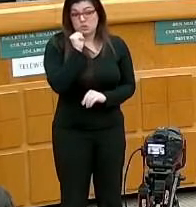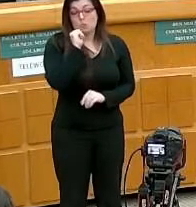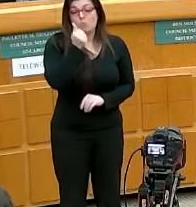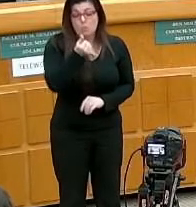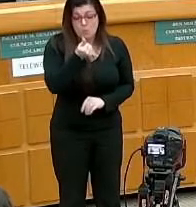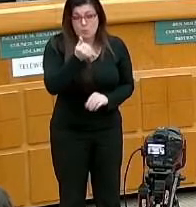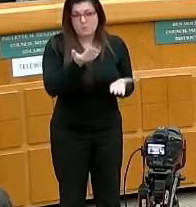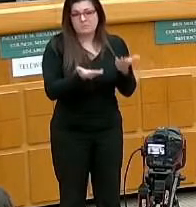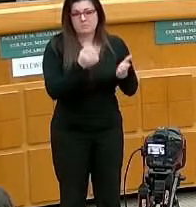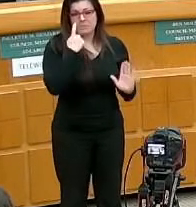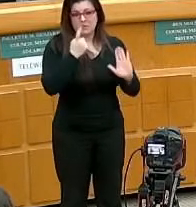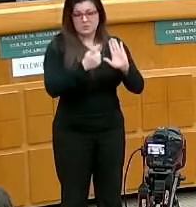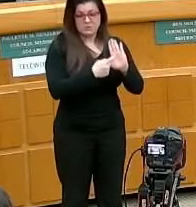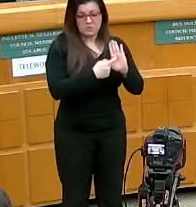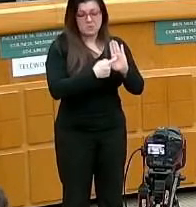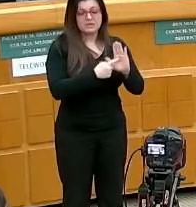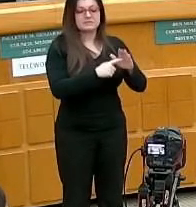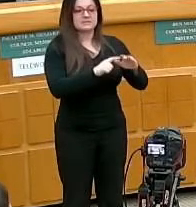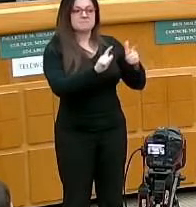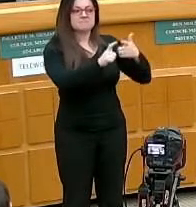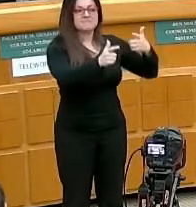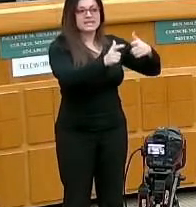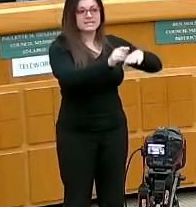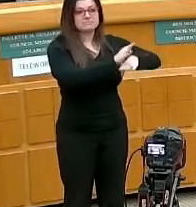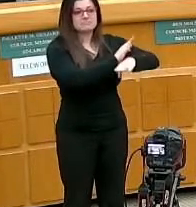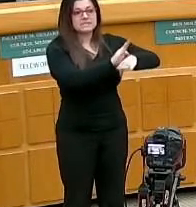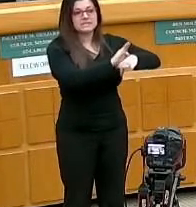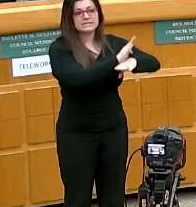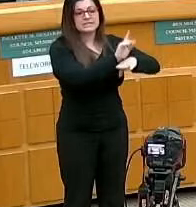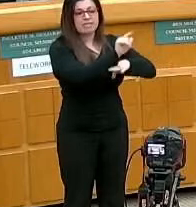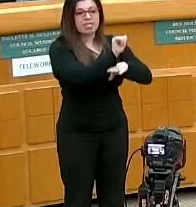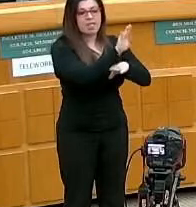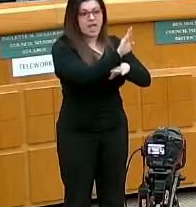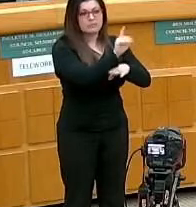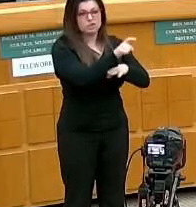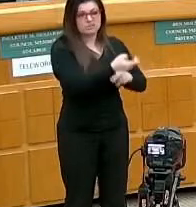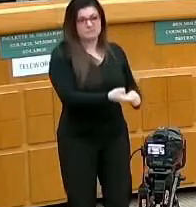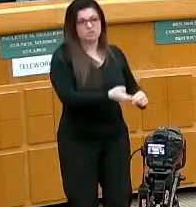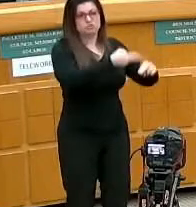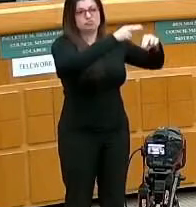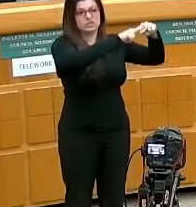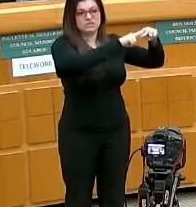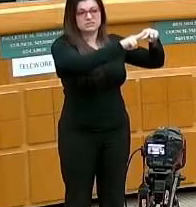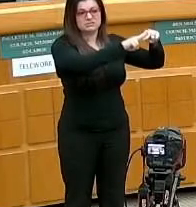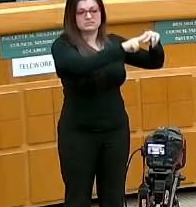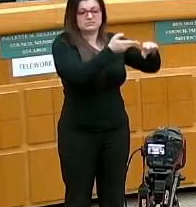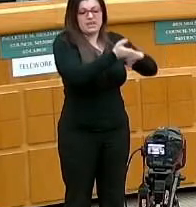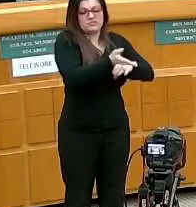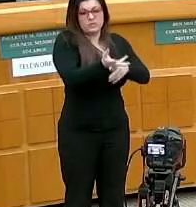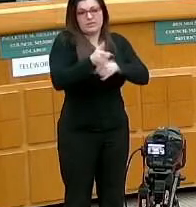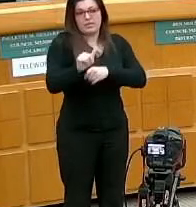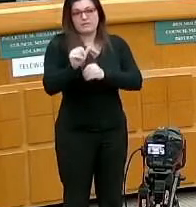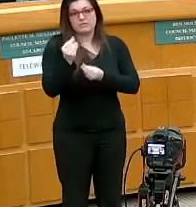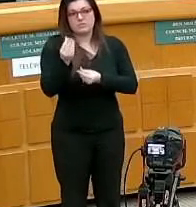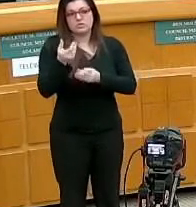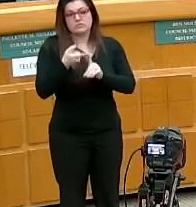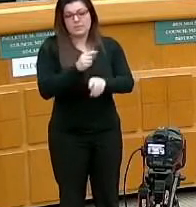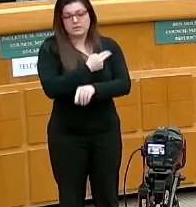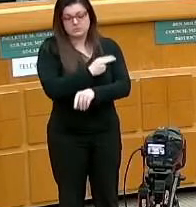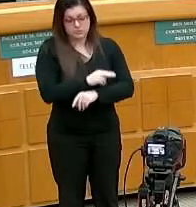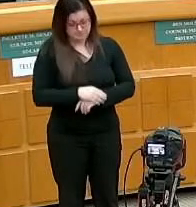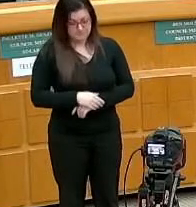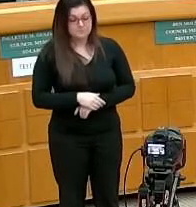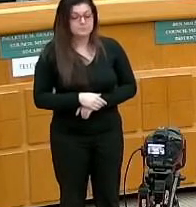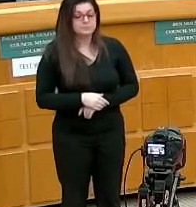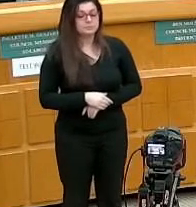commercial or private tests taken. So our number should be larger. I have some information on, in